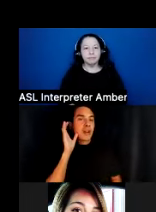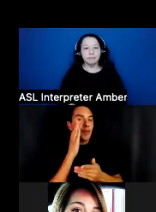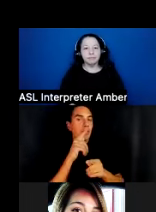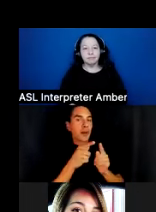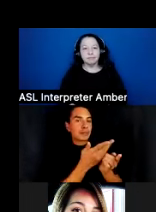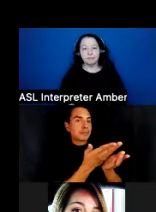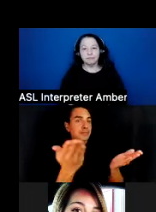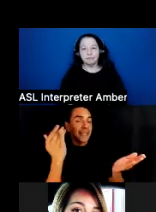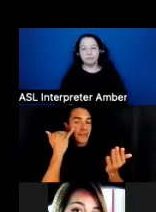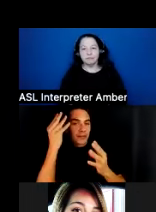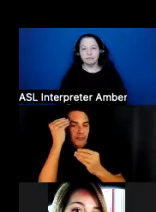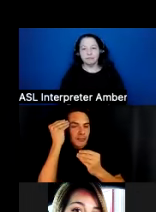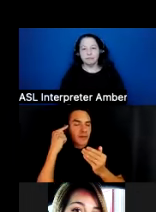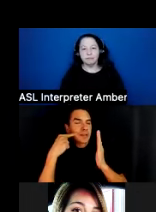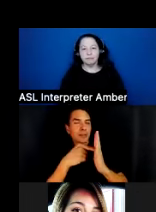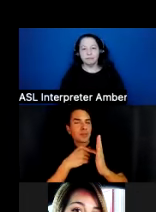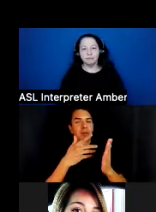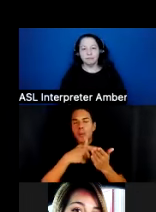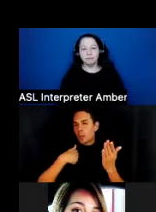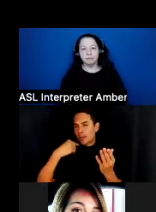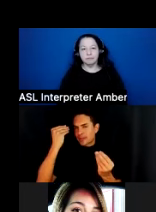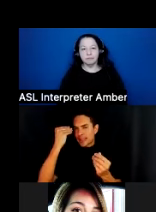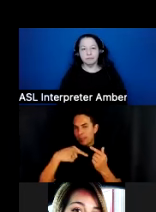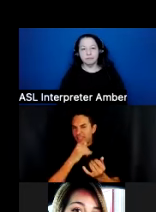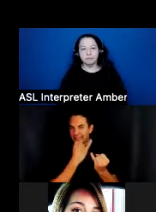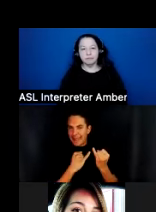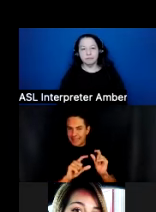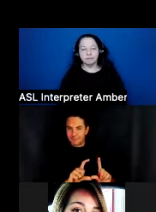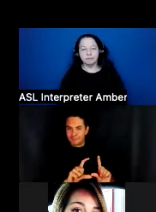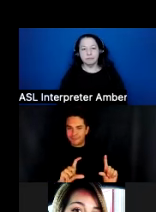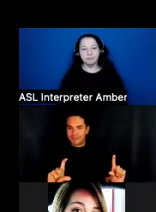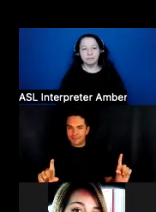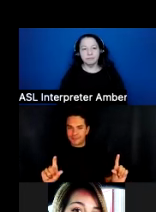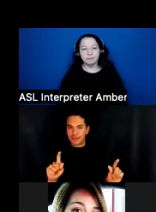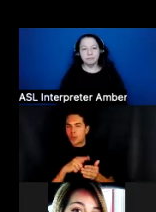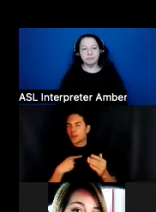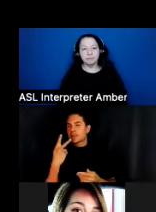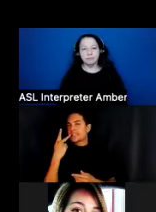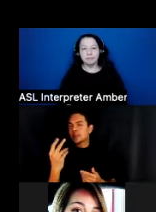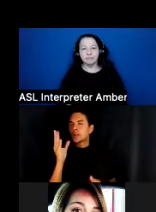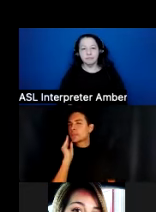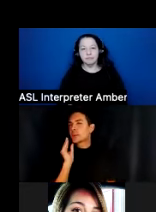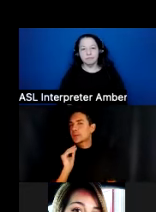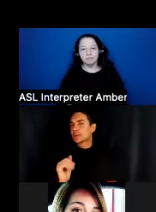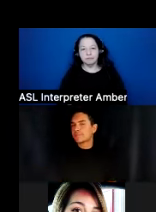some thoughts. Like, what do you think about this? What have we sort of seen or experienced?